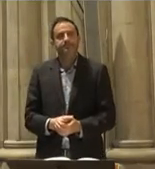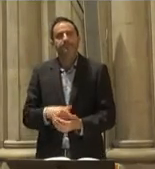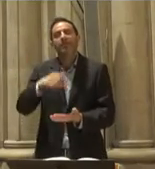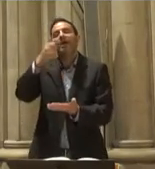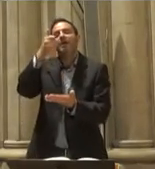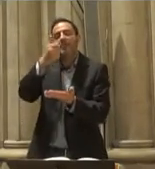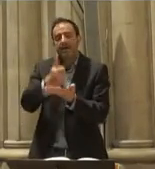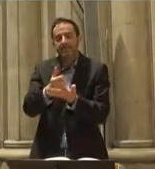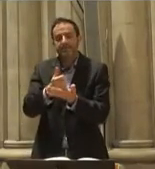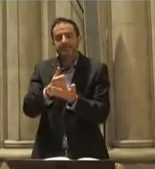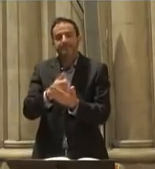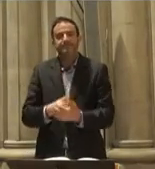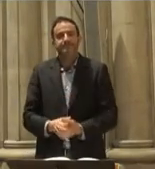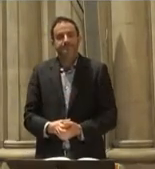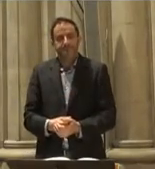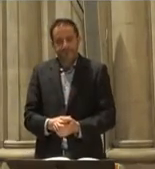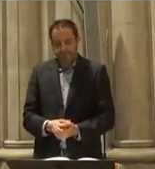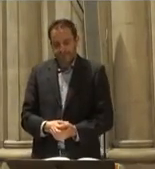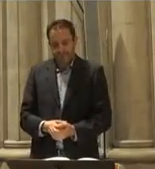Amen.